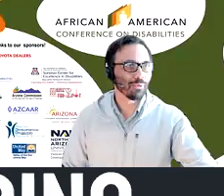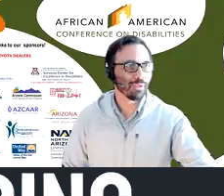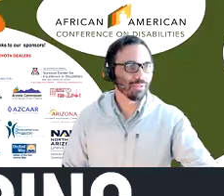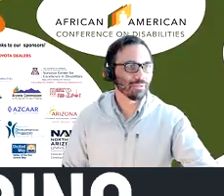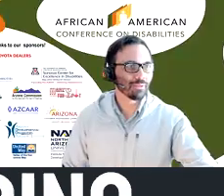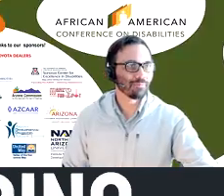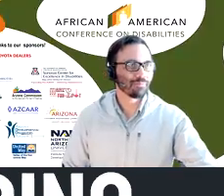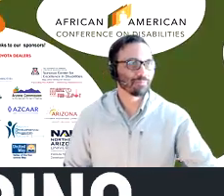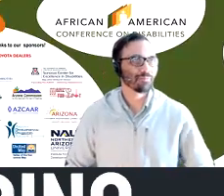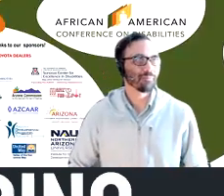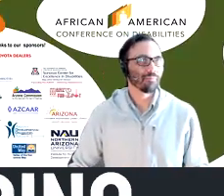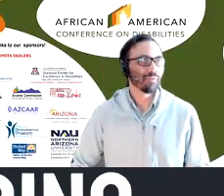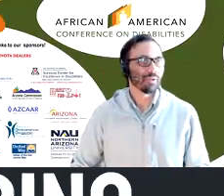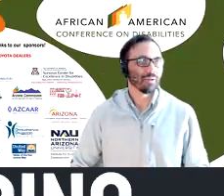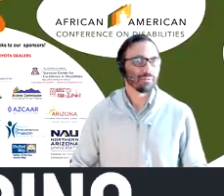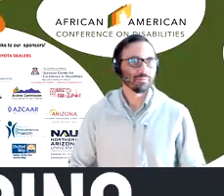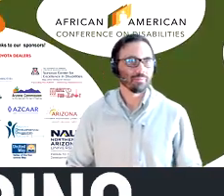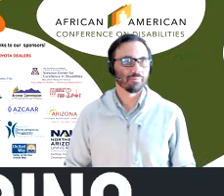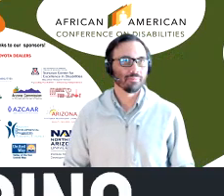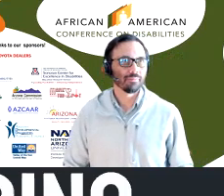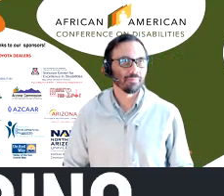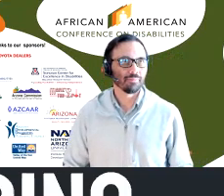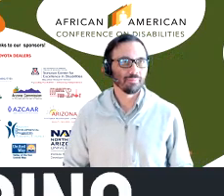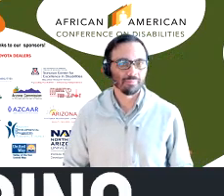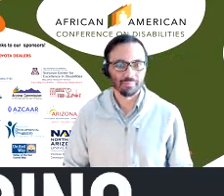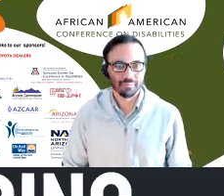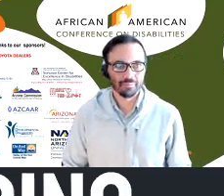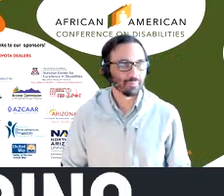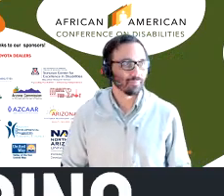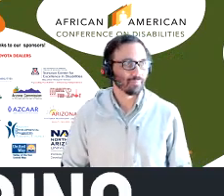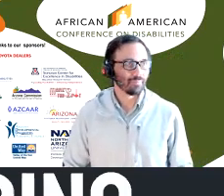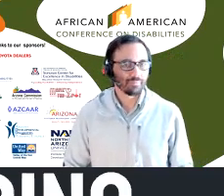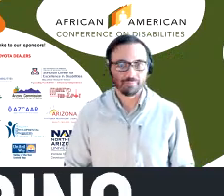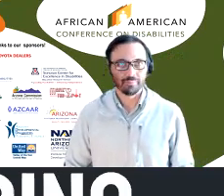There we go. And we are live, friends.